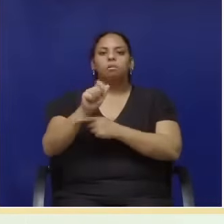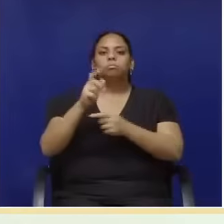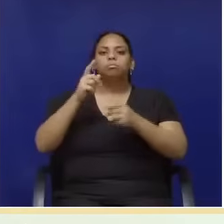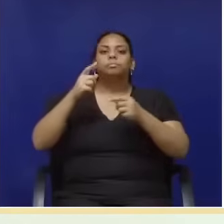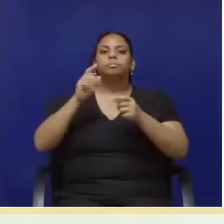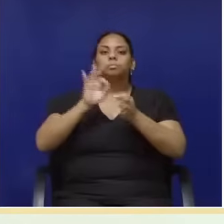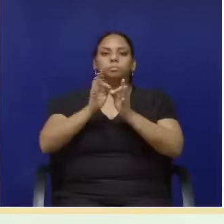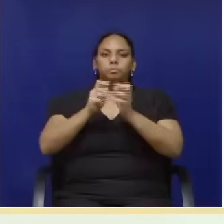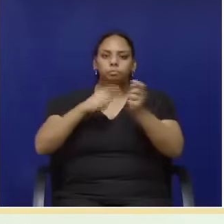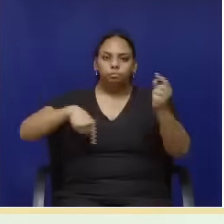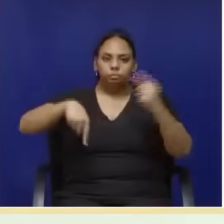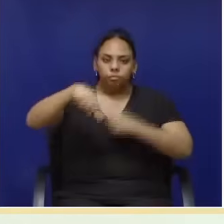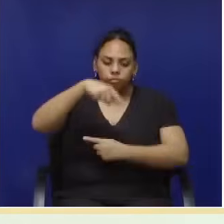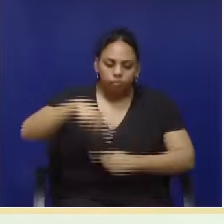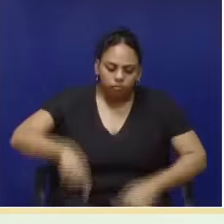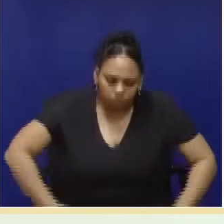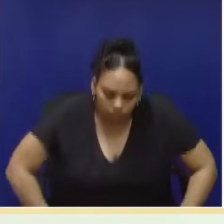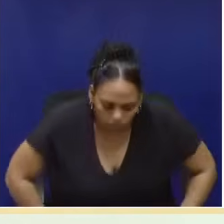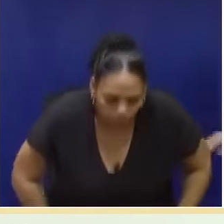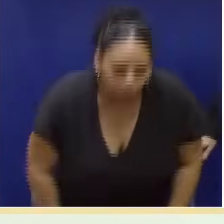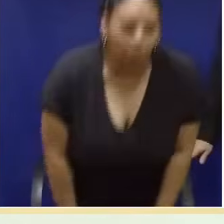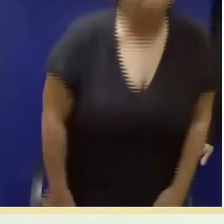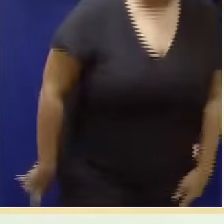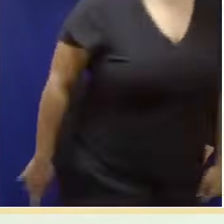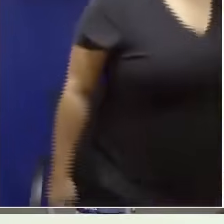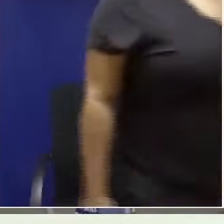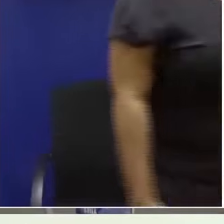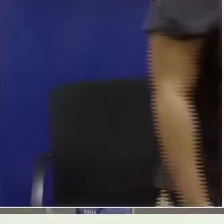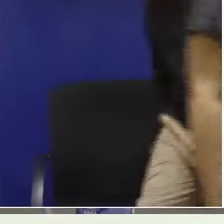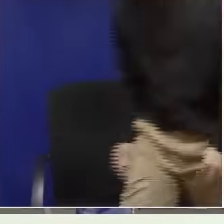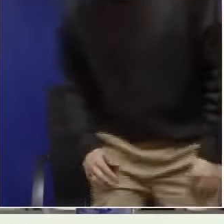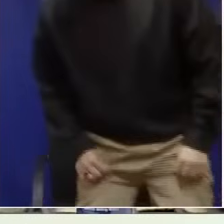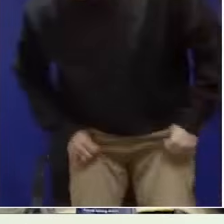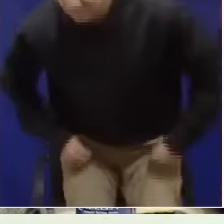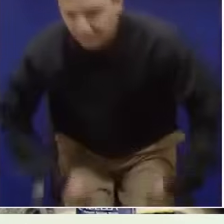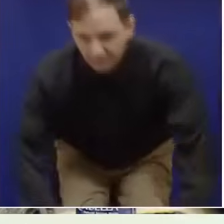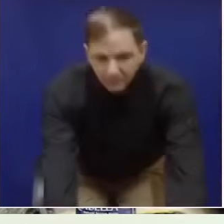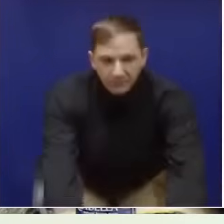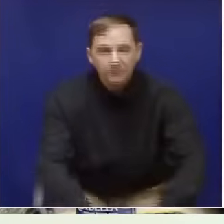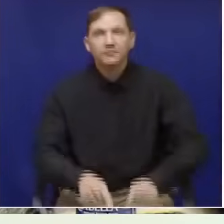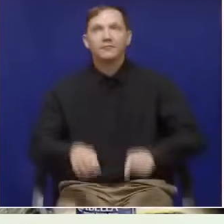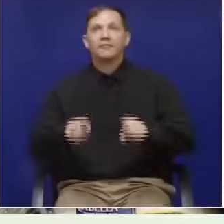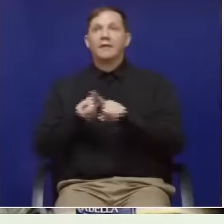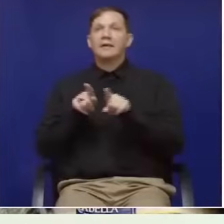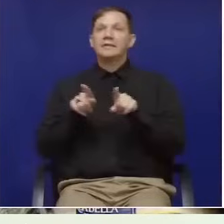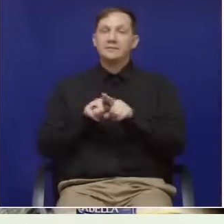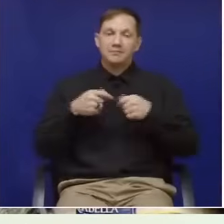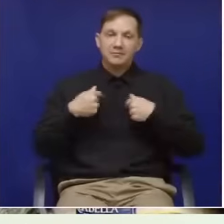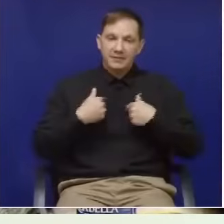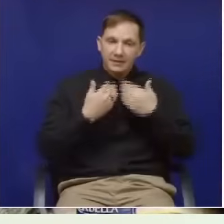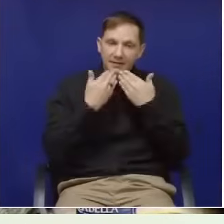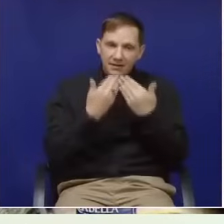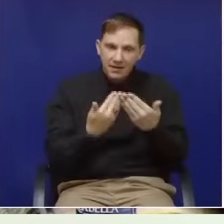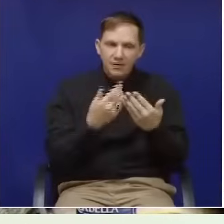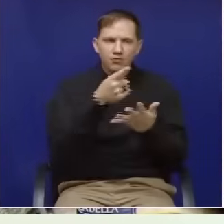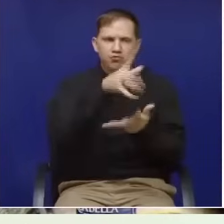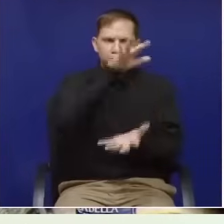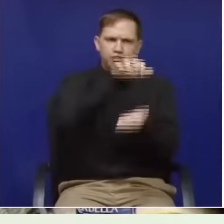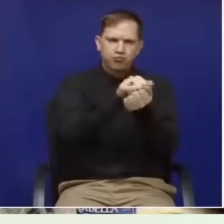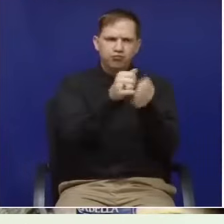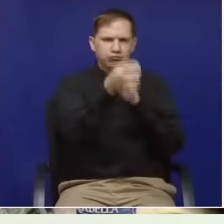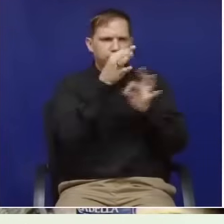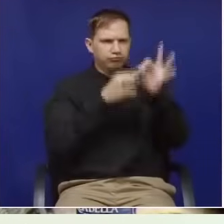Thank you very much, House Chair. Let me take this opportunity to thank the Minister for comprehensive responses to the earlier